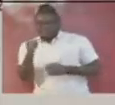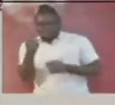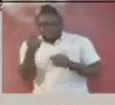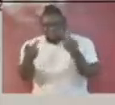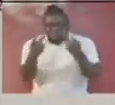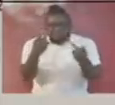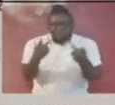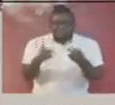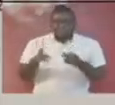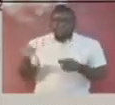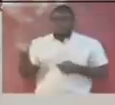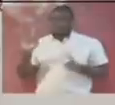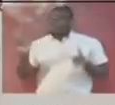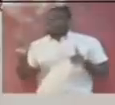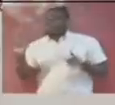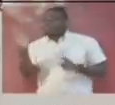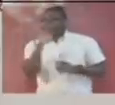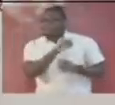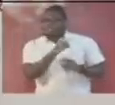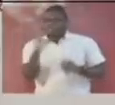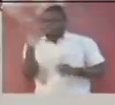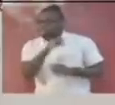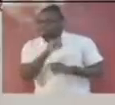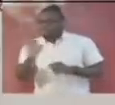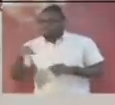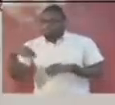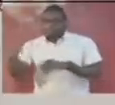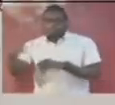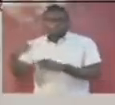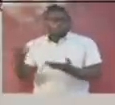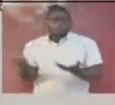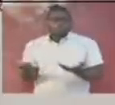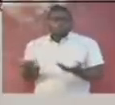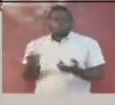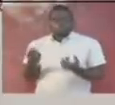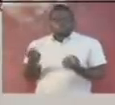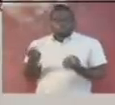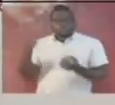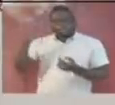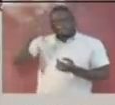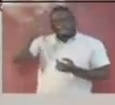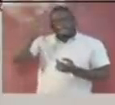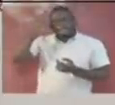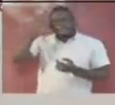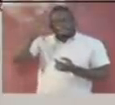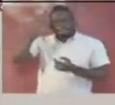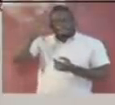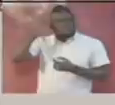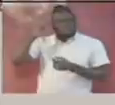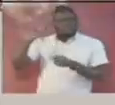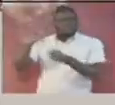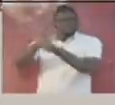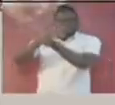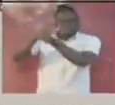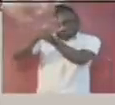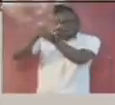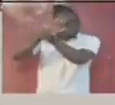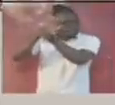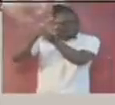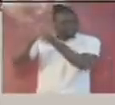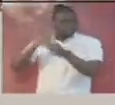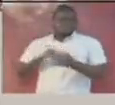have been a bit lonely. So a lot is going on in the minds of our children. And as they return to school, they have